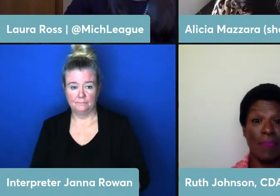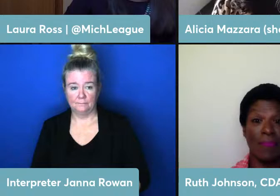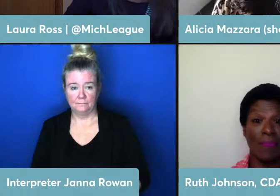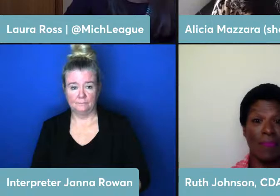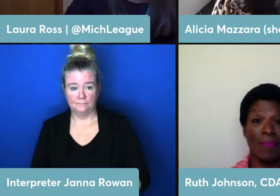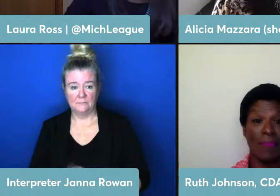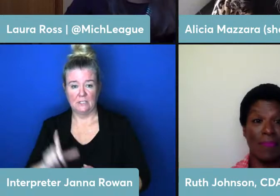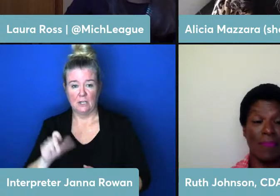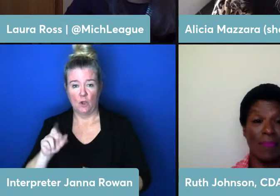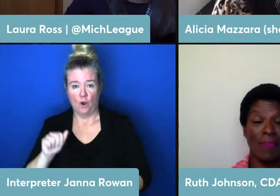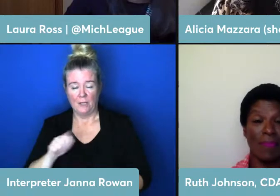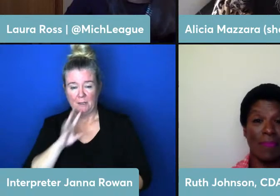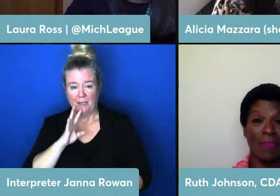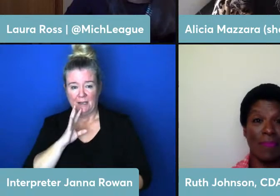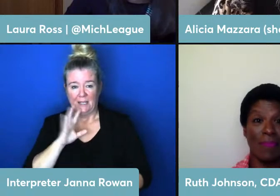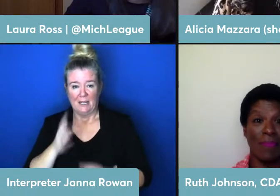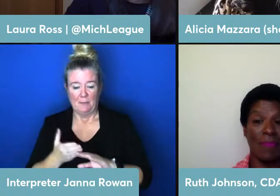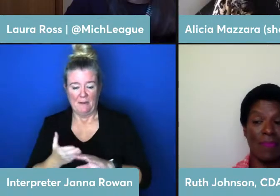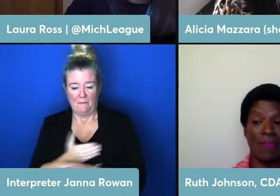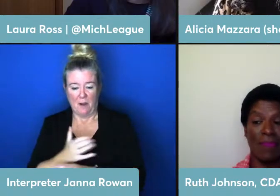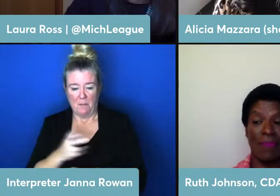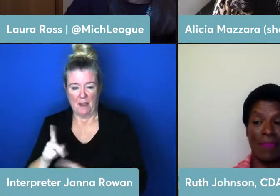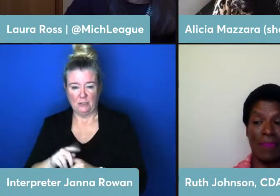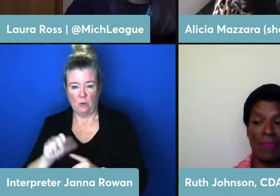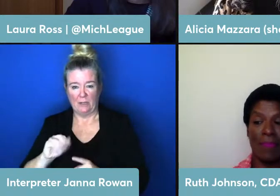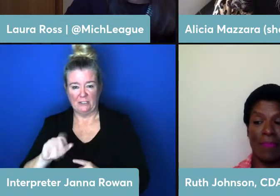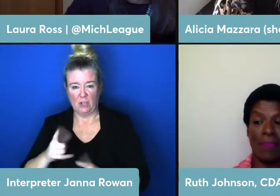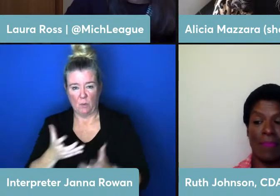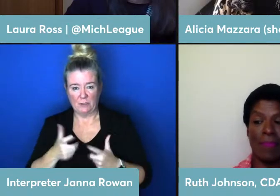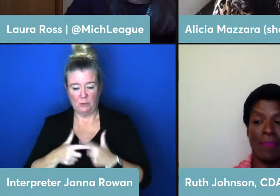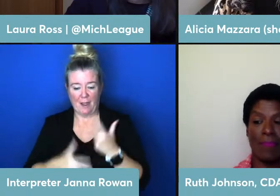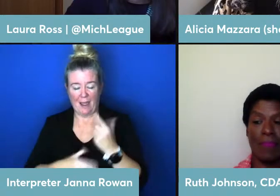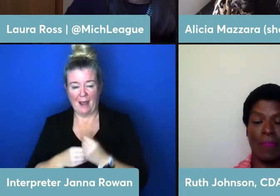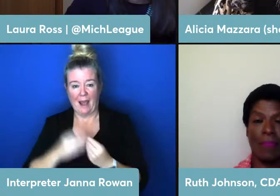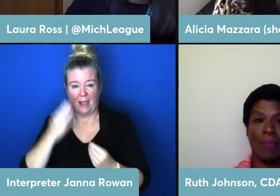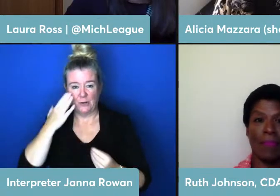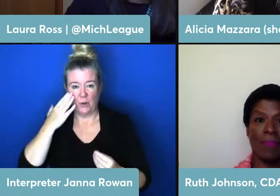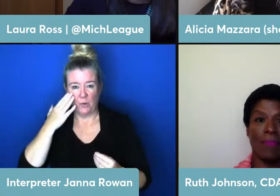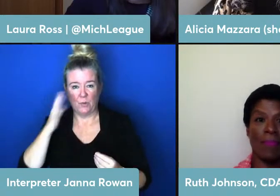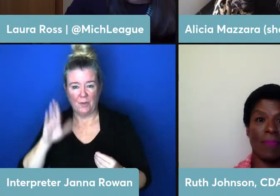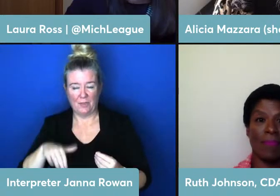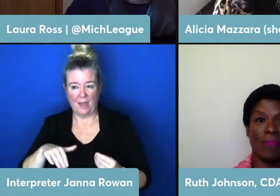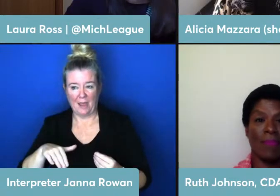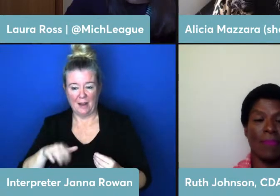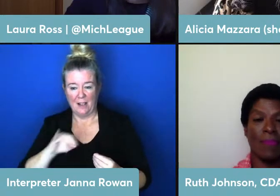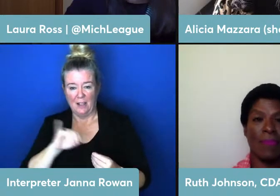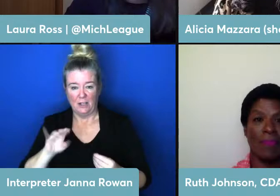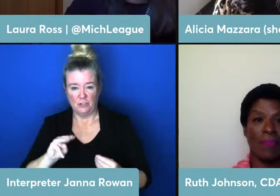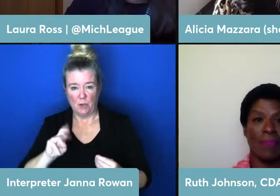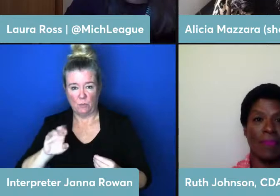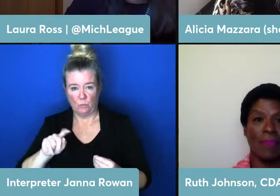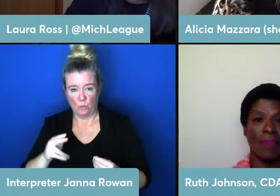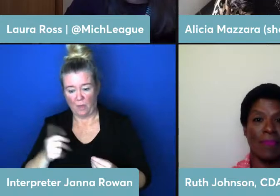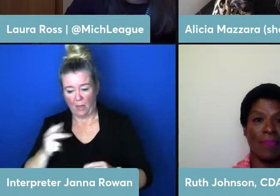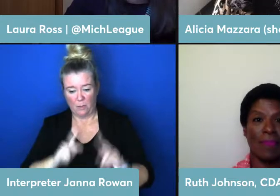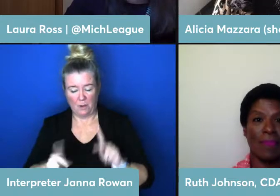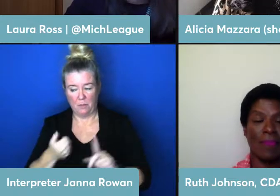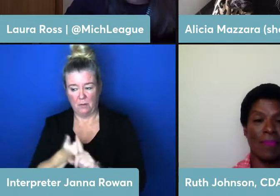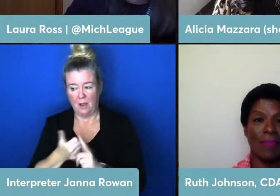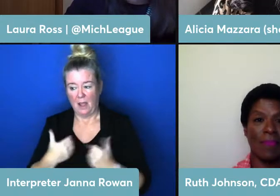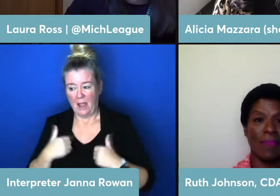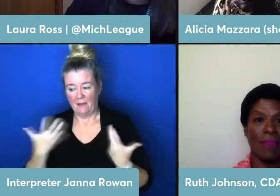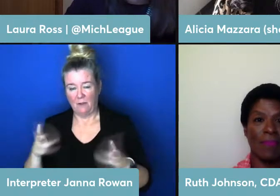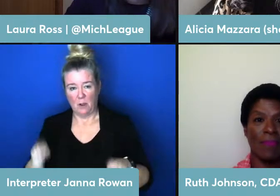Great. And before I kick it back to Alicia, I just want to add, I know Jim and Ruth and others have